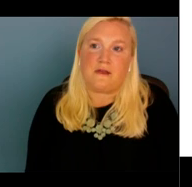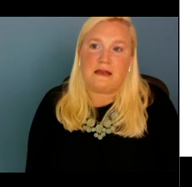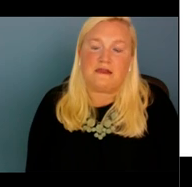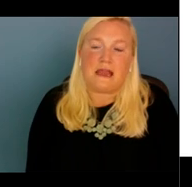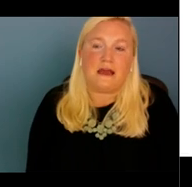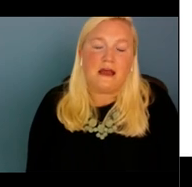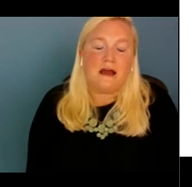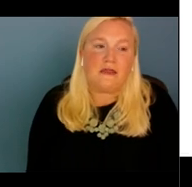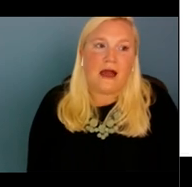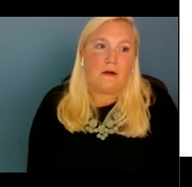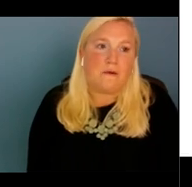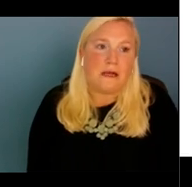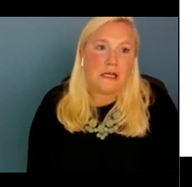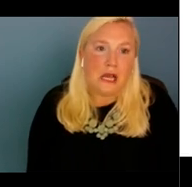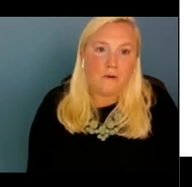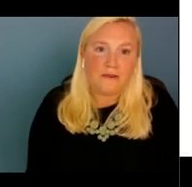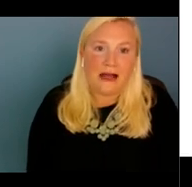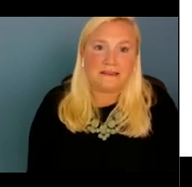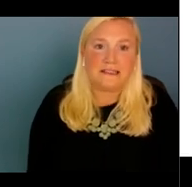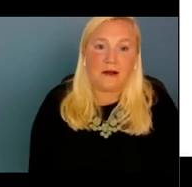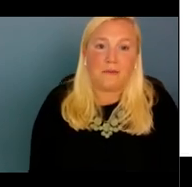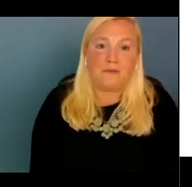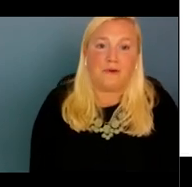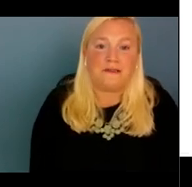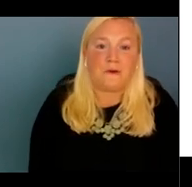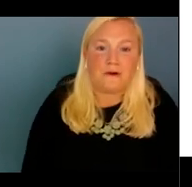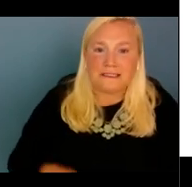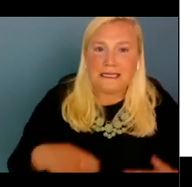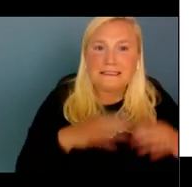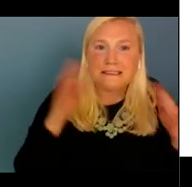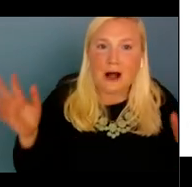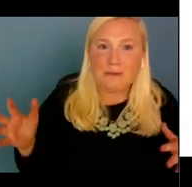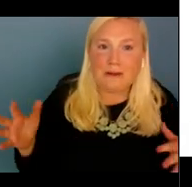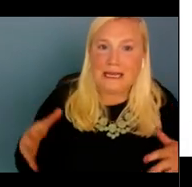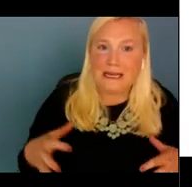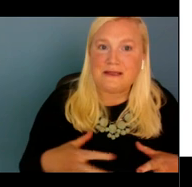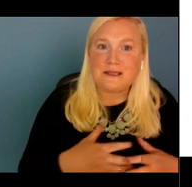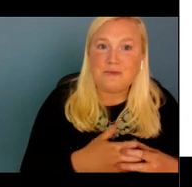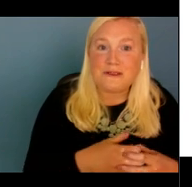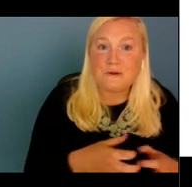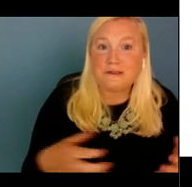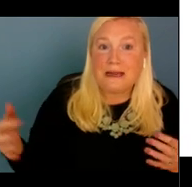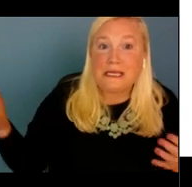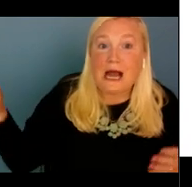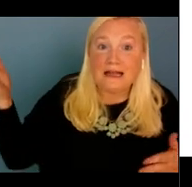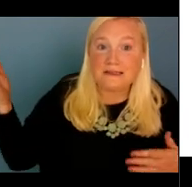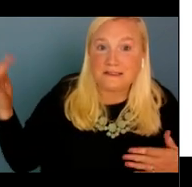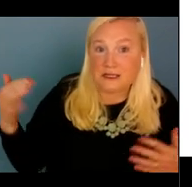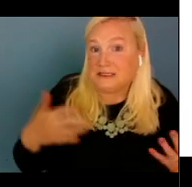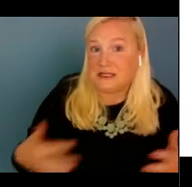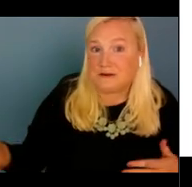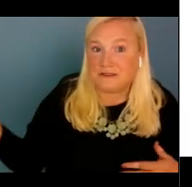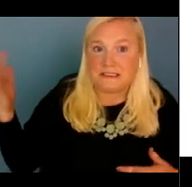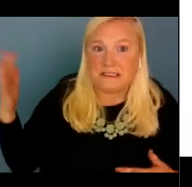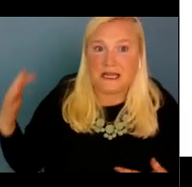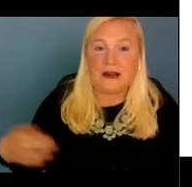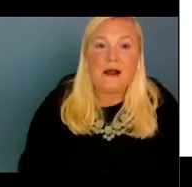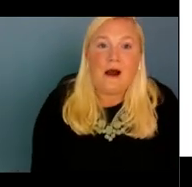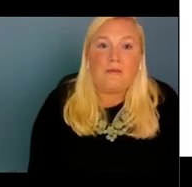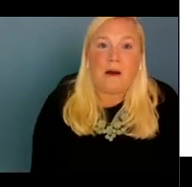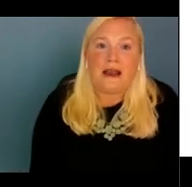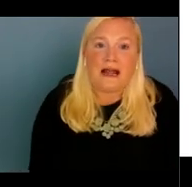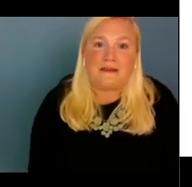I agree with you that I think that we know that some preschoolers, I guess it's complicated because some preschoolers might not